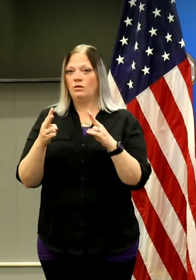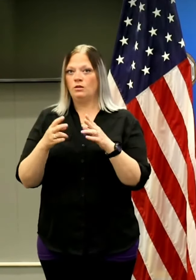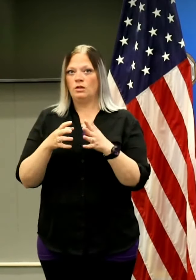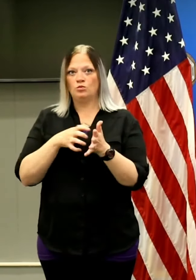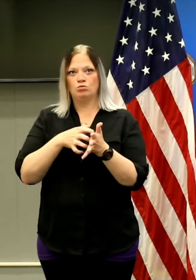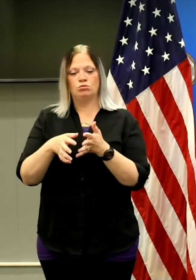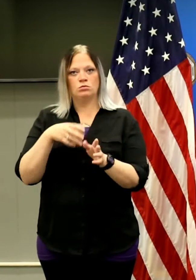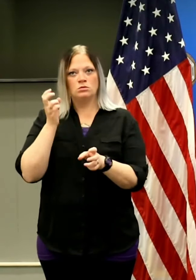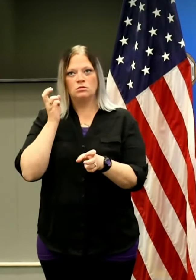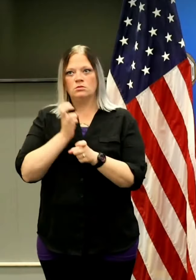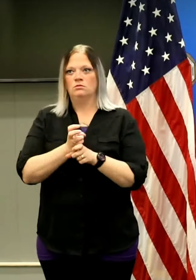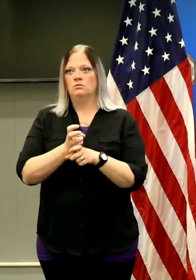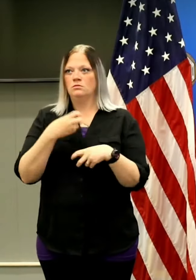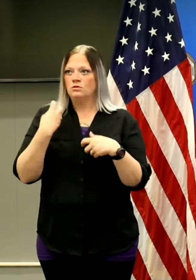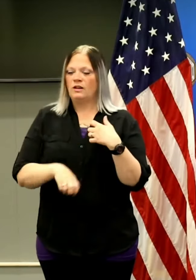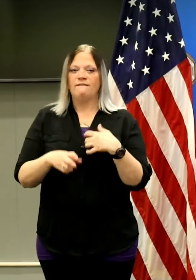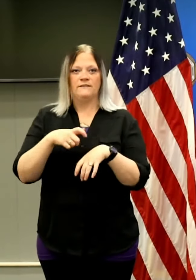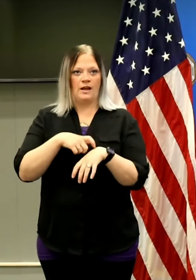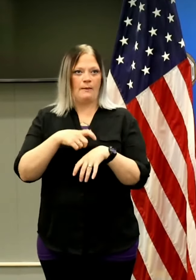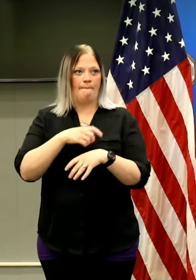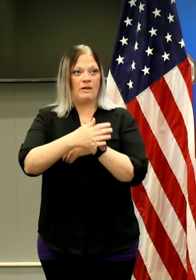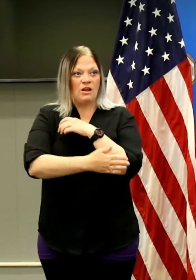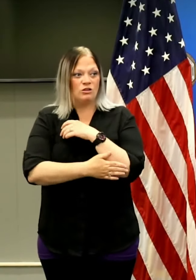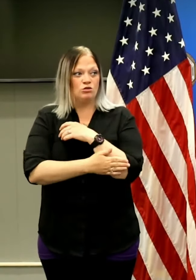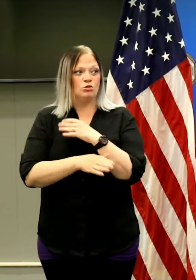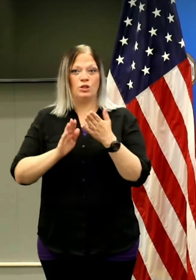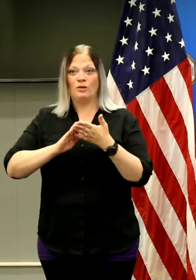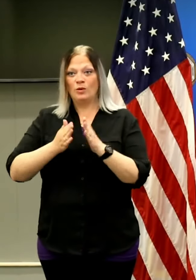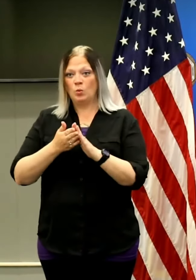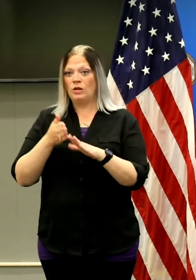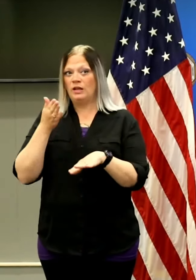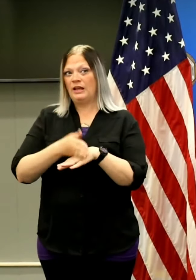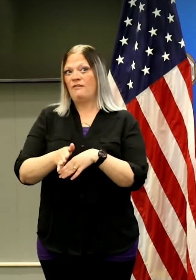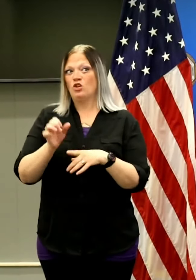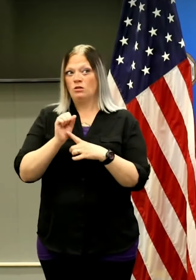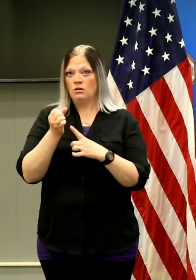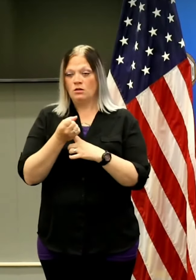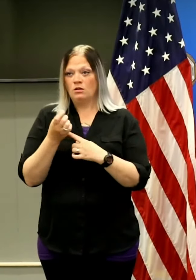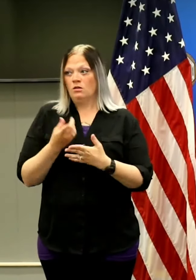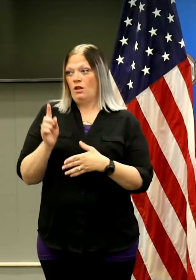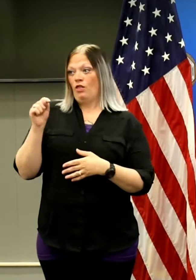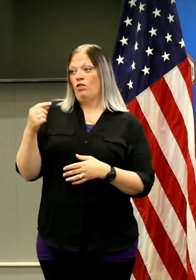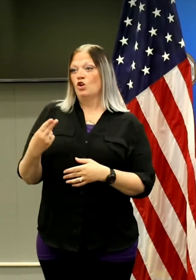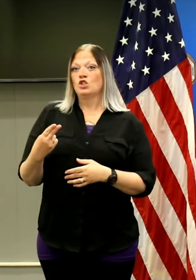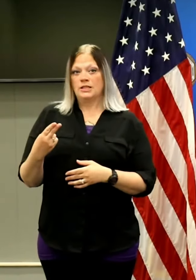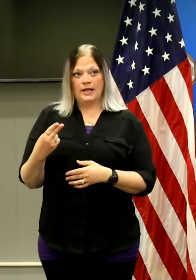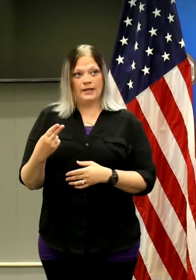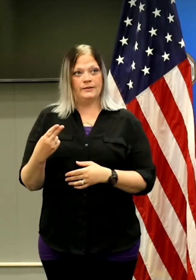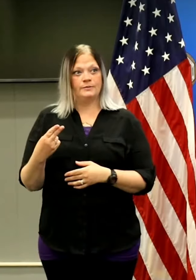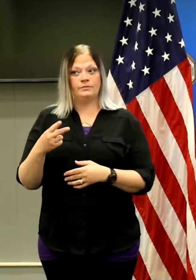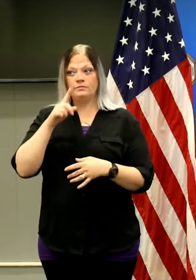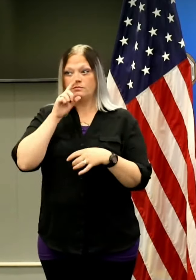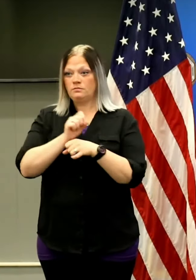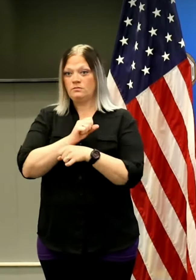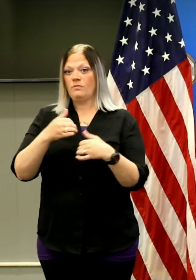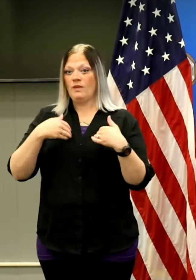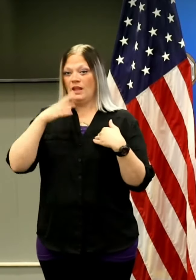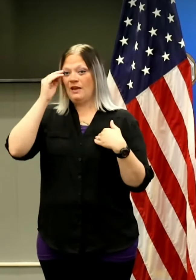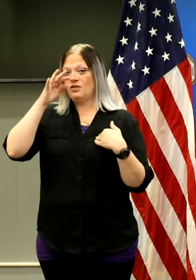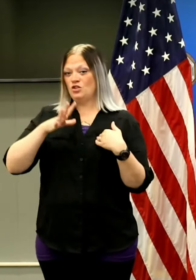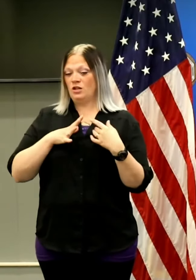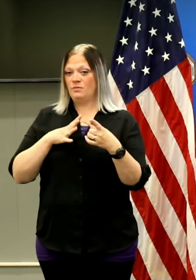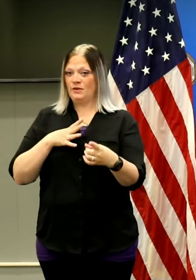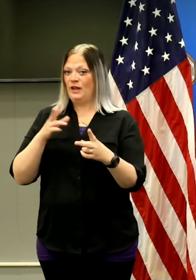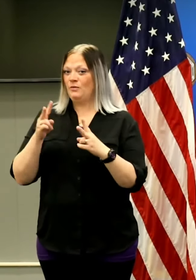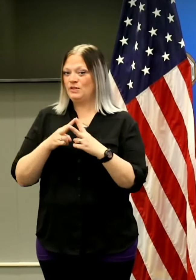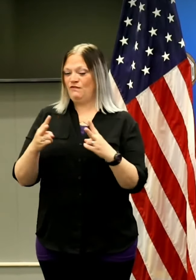our country and of course in our own community after the incidents we saw last Thursday. We actually have a gentleman who was instrumental in